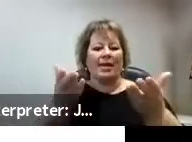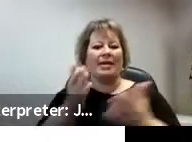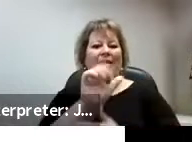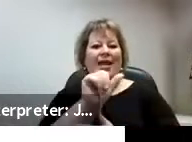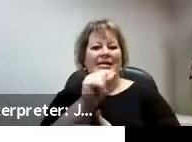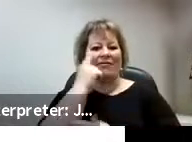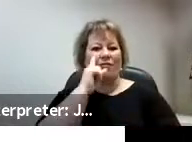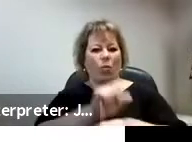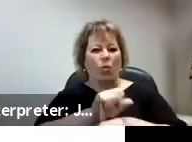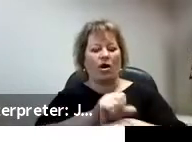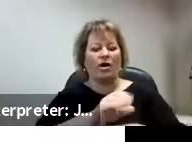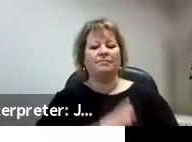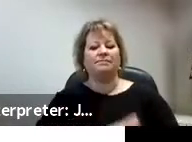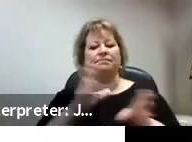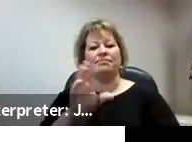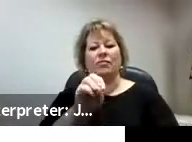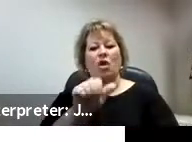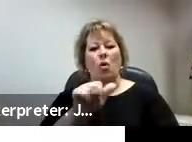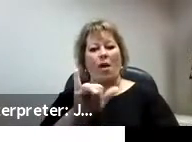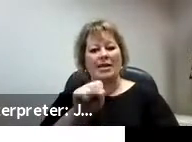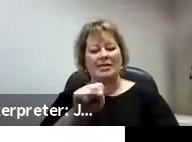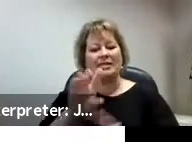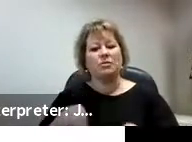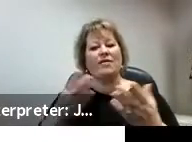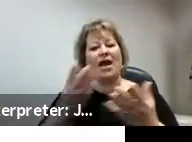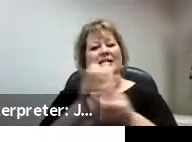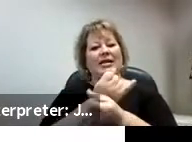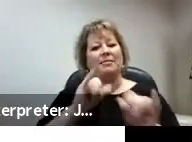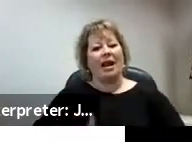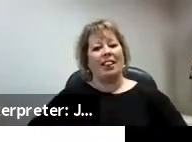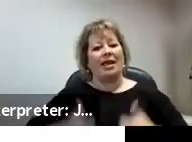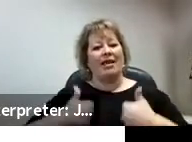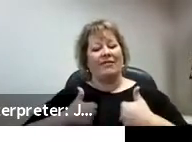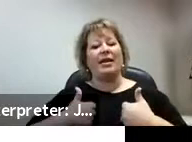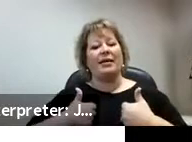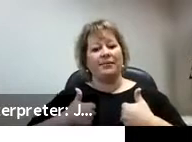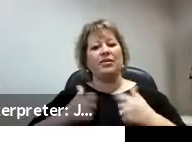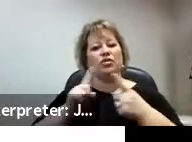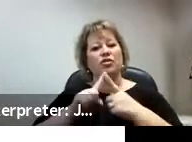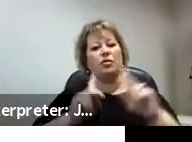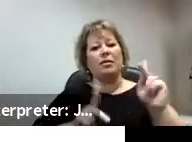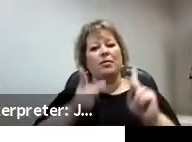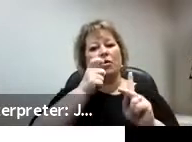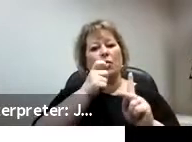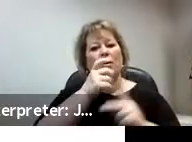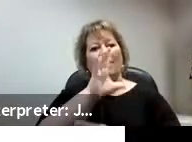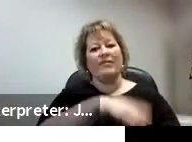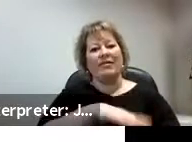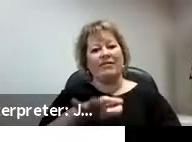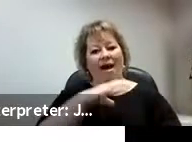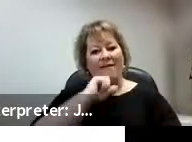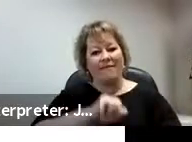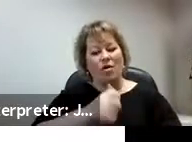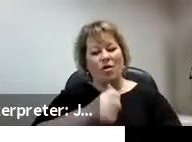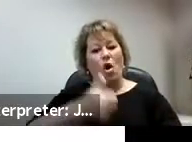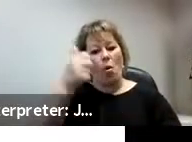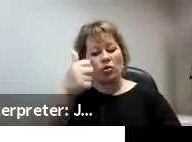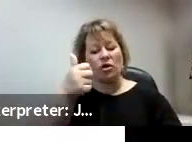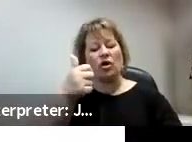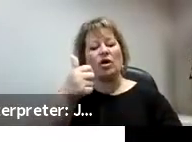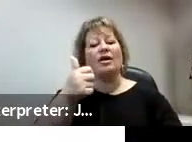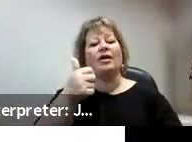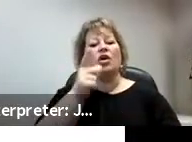OASIS program provides independent living services to seniors who are age 55 and older, who are blind or have low